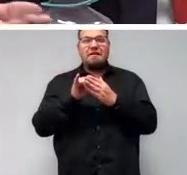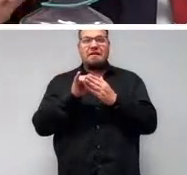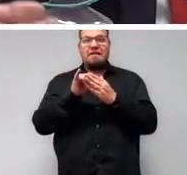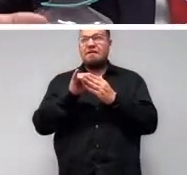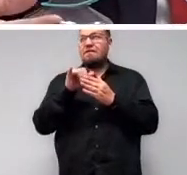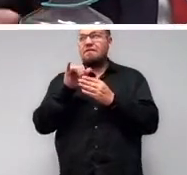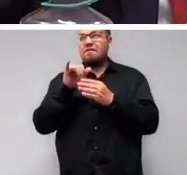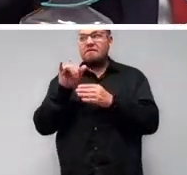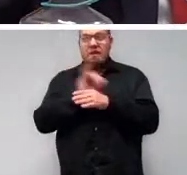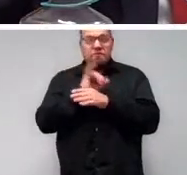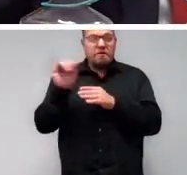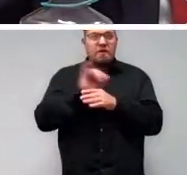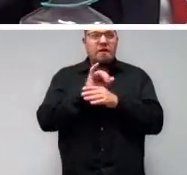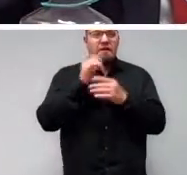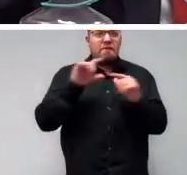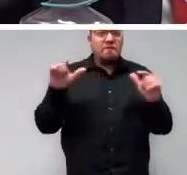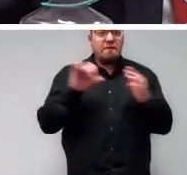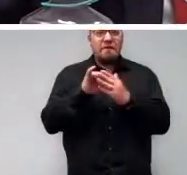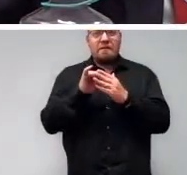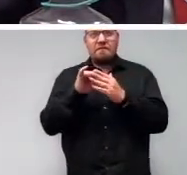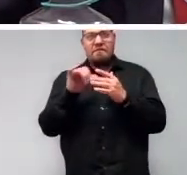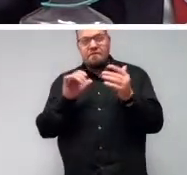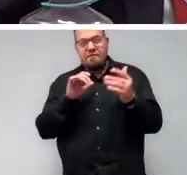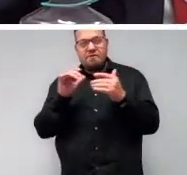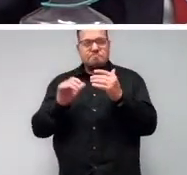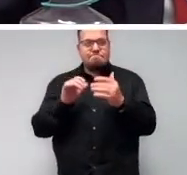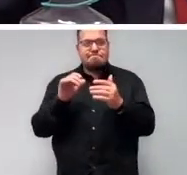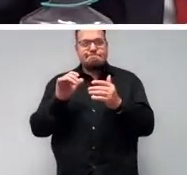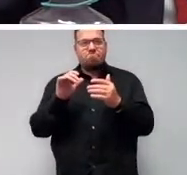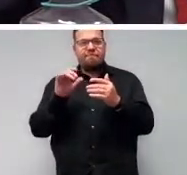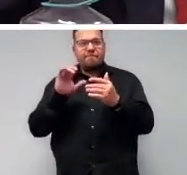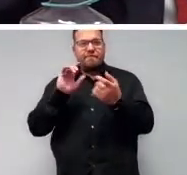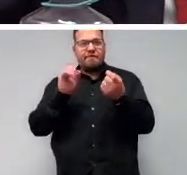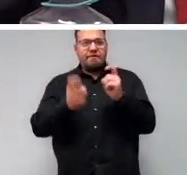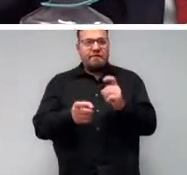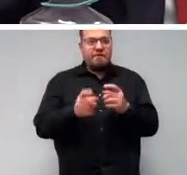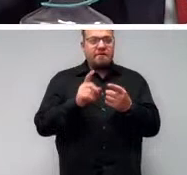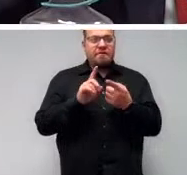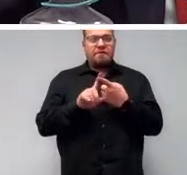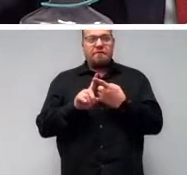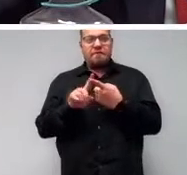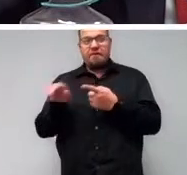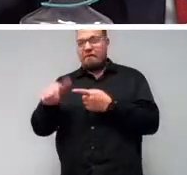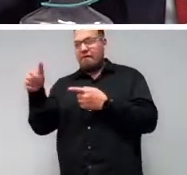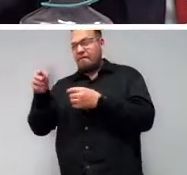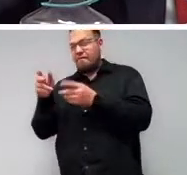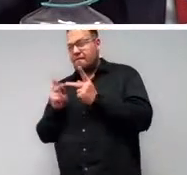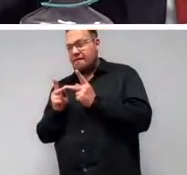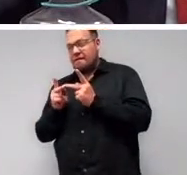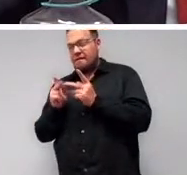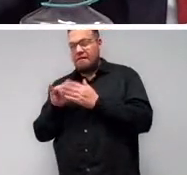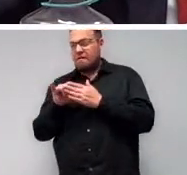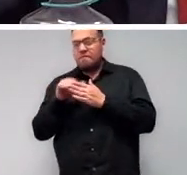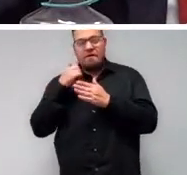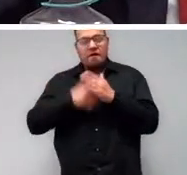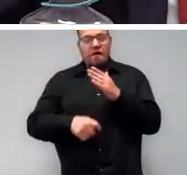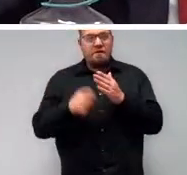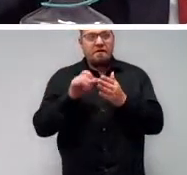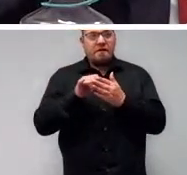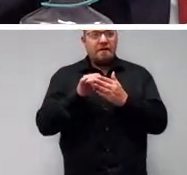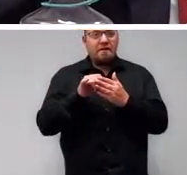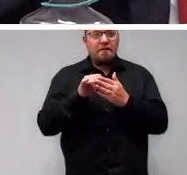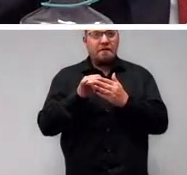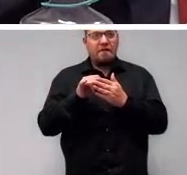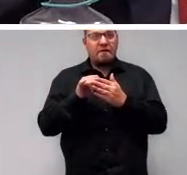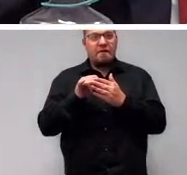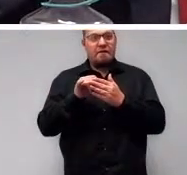going to continue to happen, especially as cities grow and expand. So I'm just curious if we've looked at other sites and what that possibly has looked like,